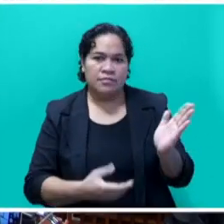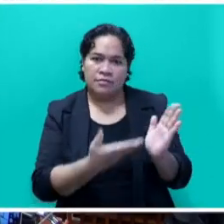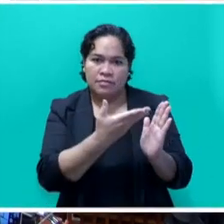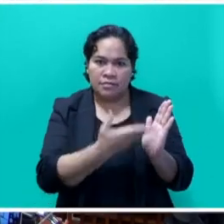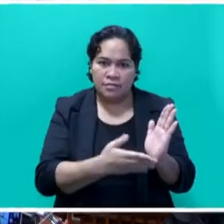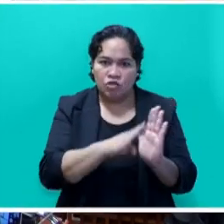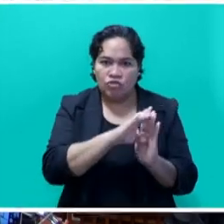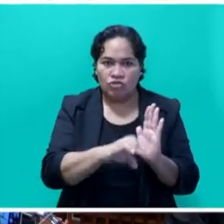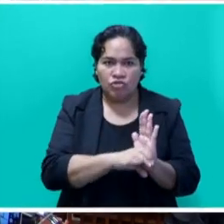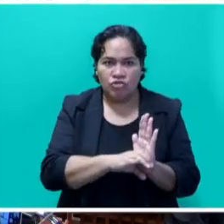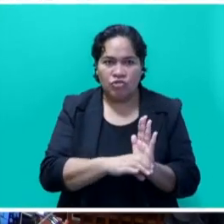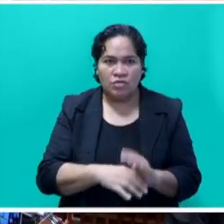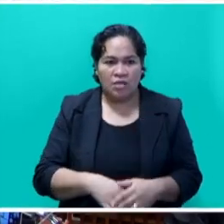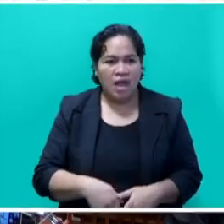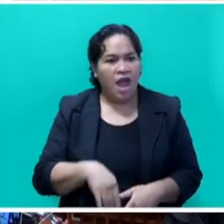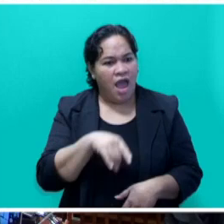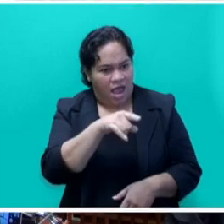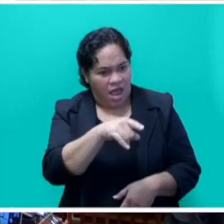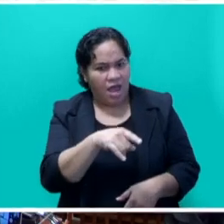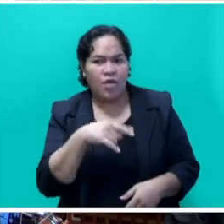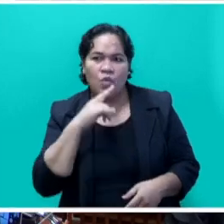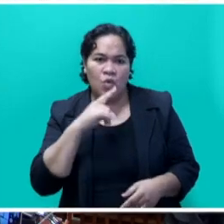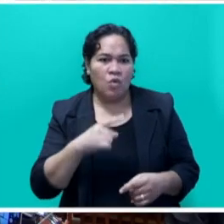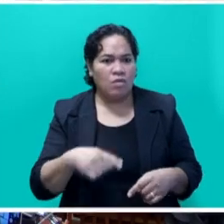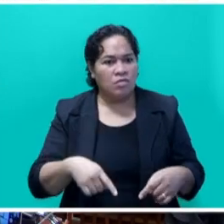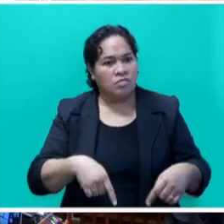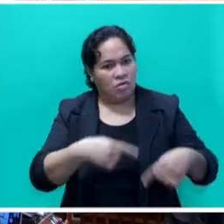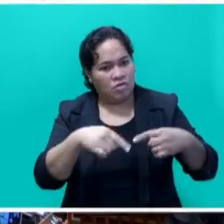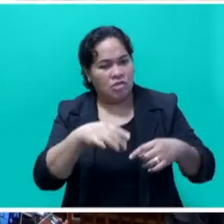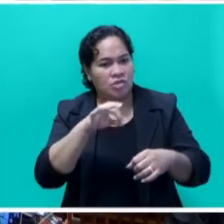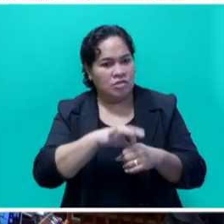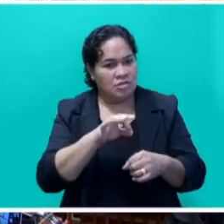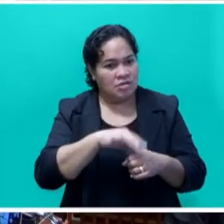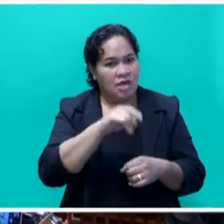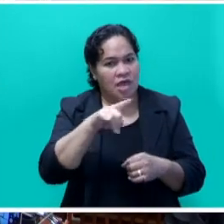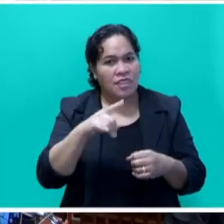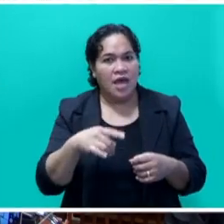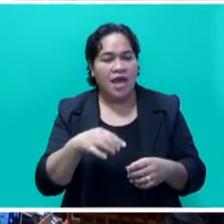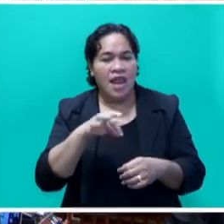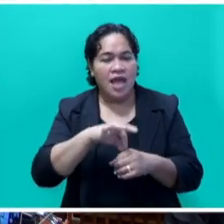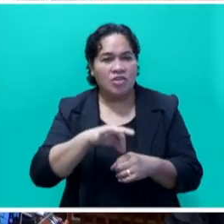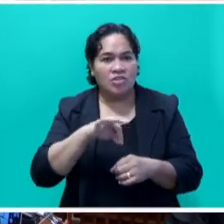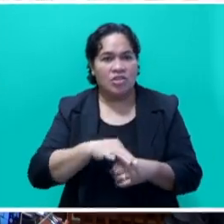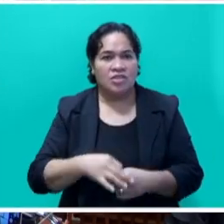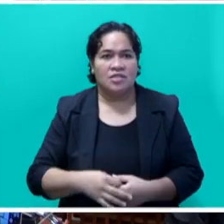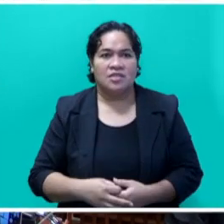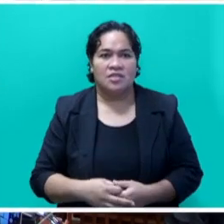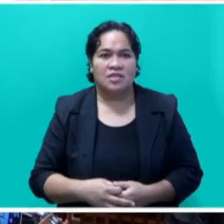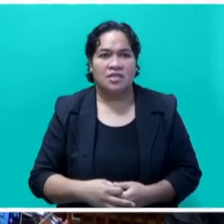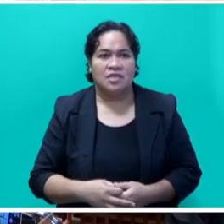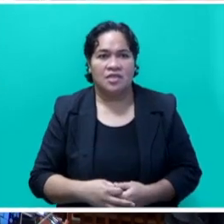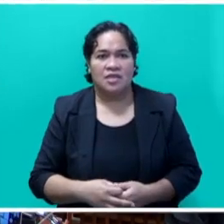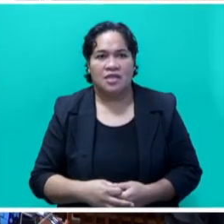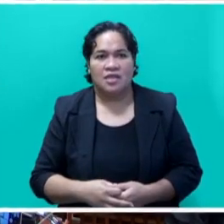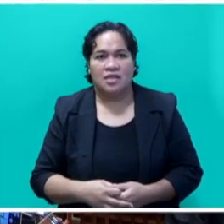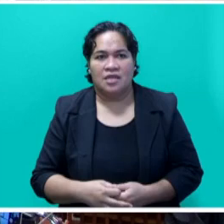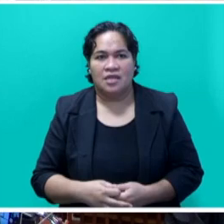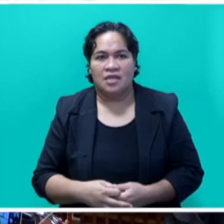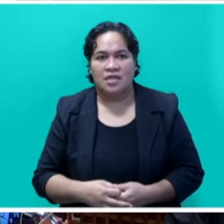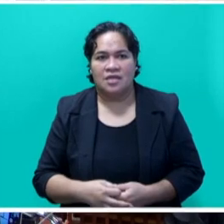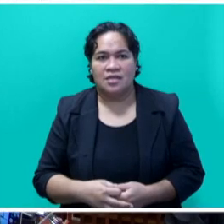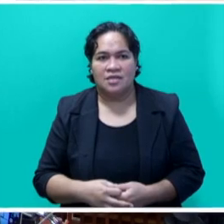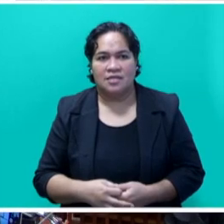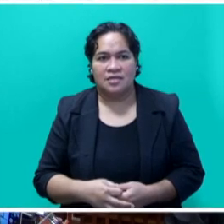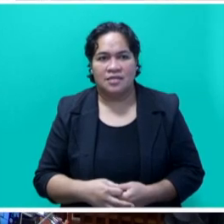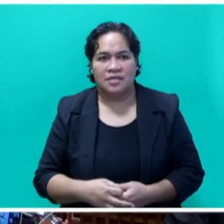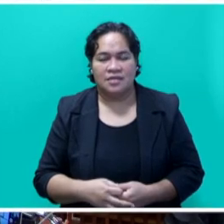to contest in the elections, you would have had to contest in the elections. There was already stated in the very constitution. I